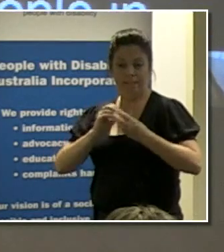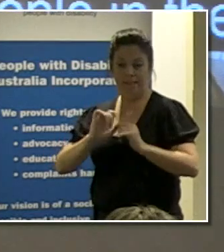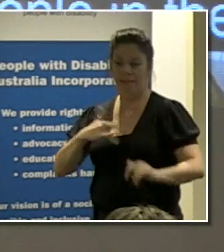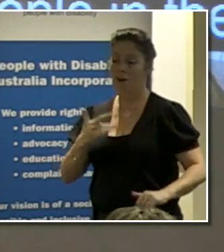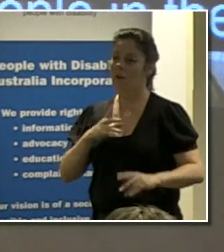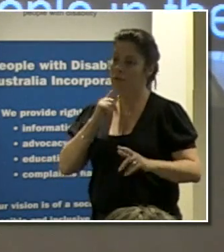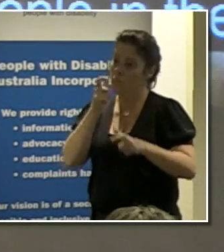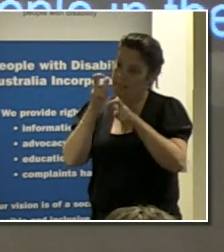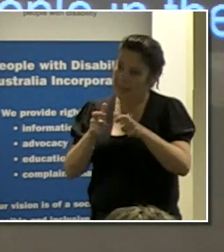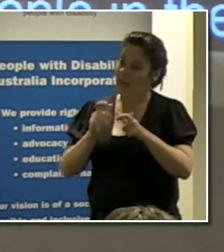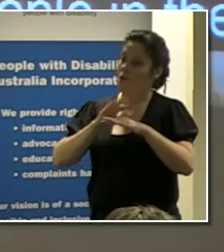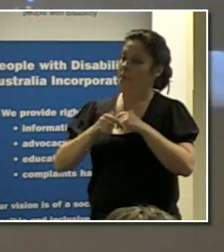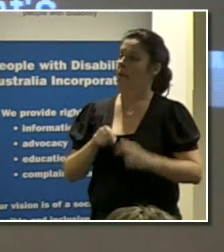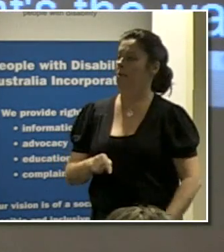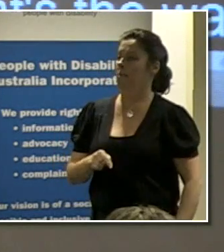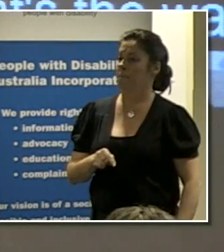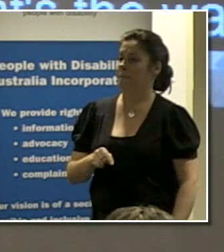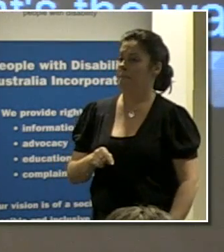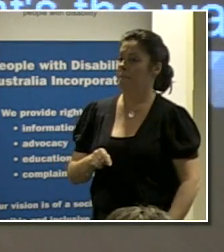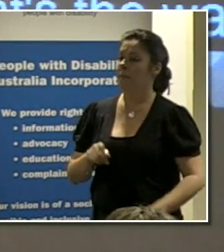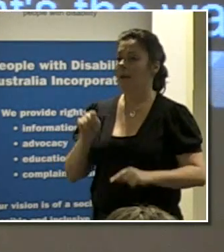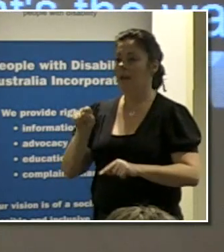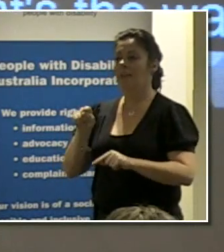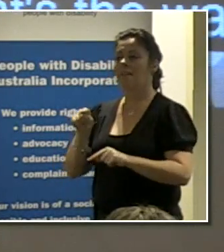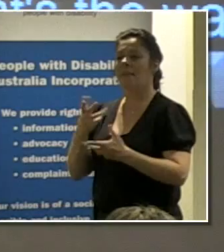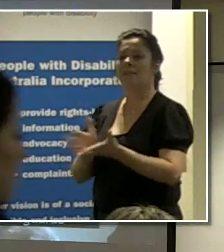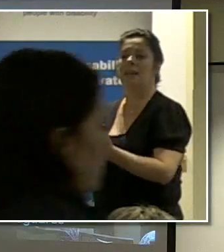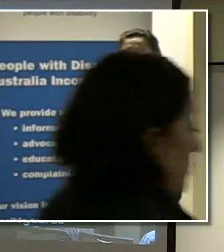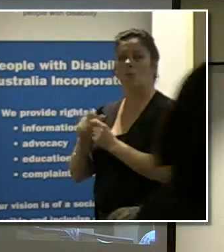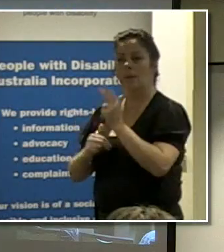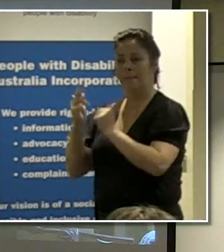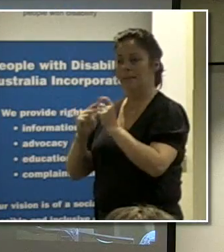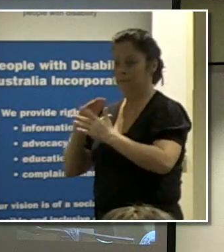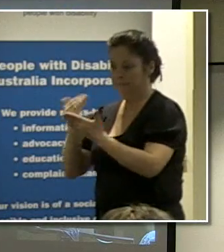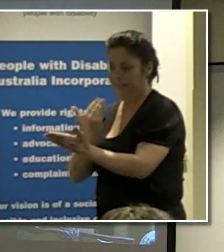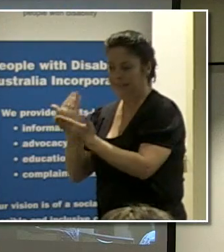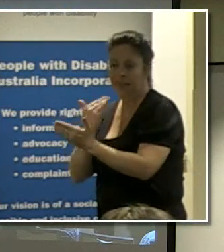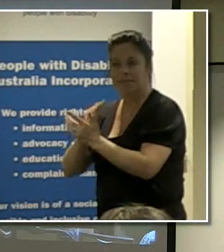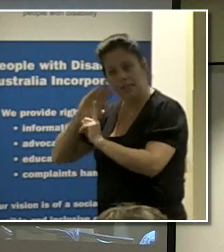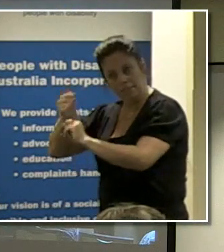that's the way we get safeguards. I'm going to take a question from Suresh.